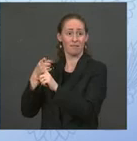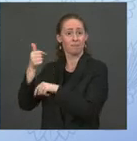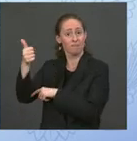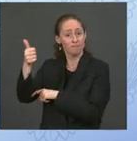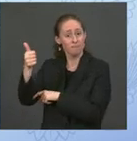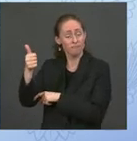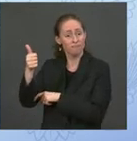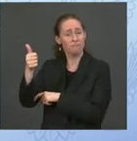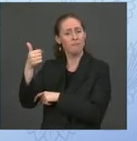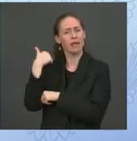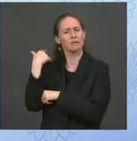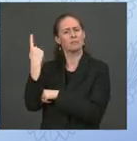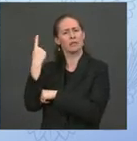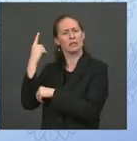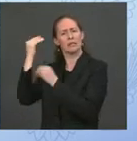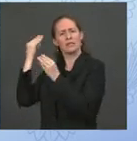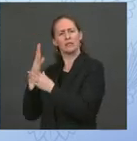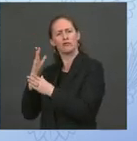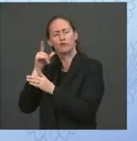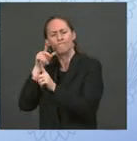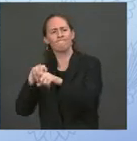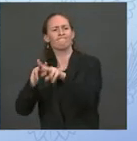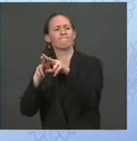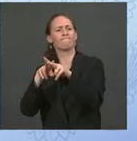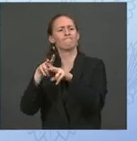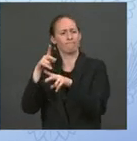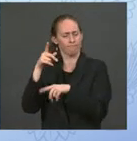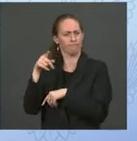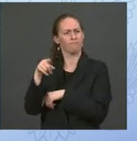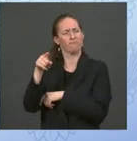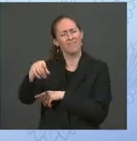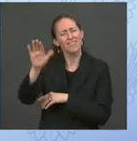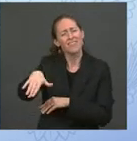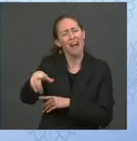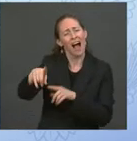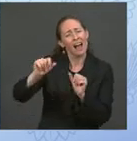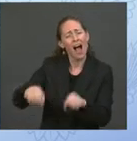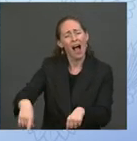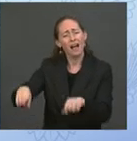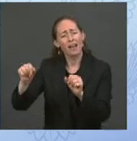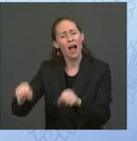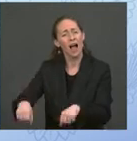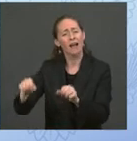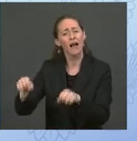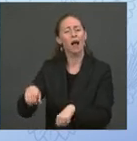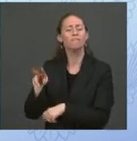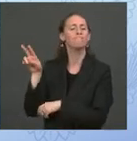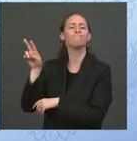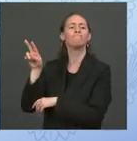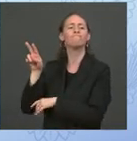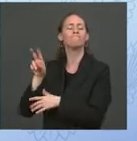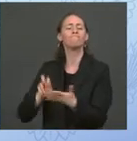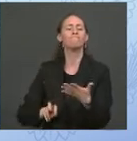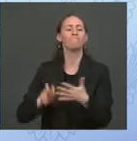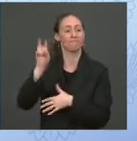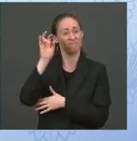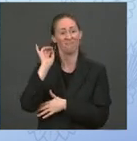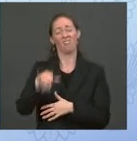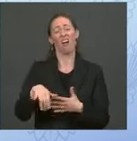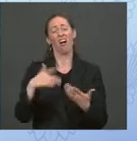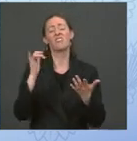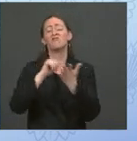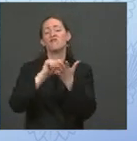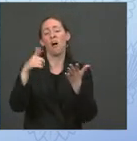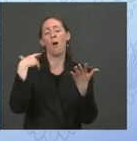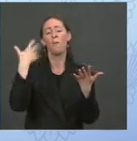this African-American kid and said, you can do anything. So all I want to say to you, really, is